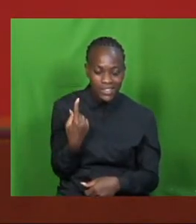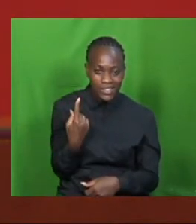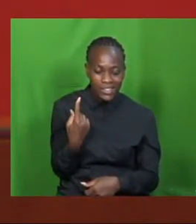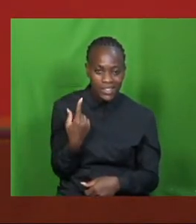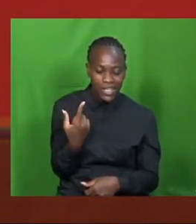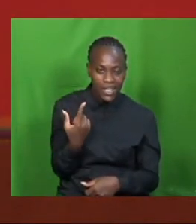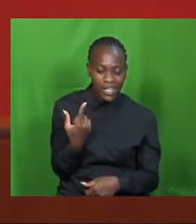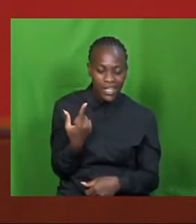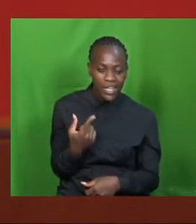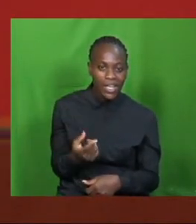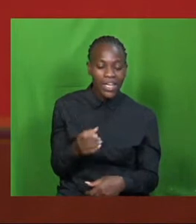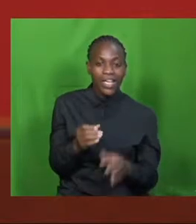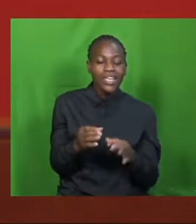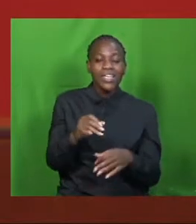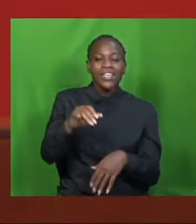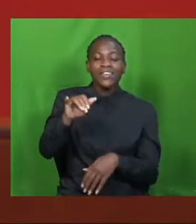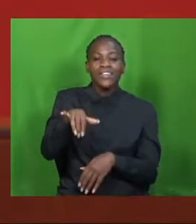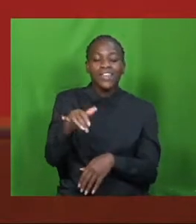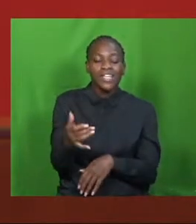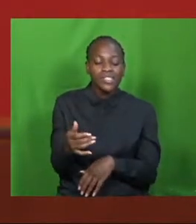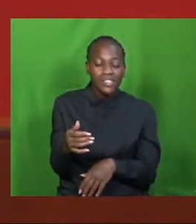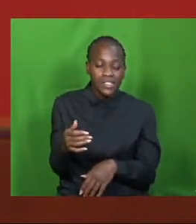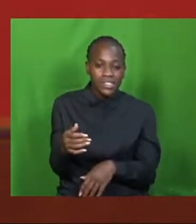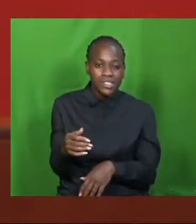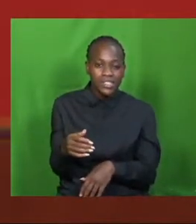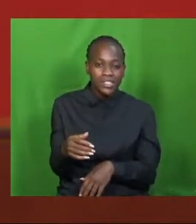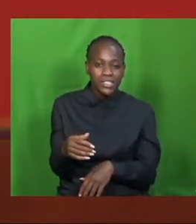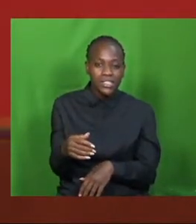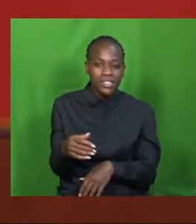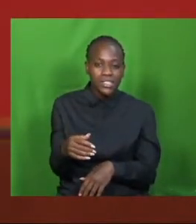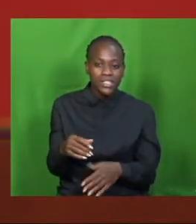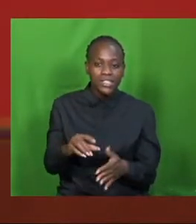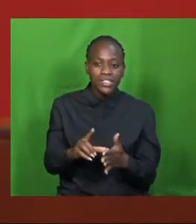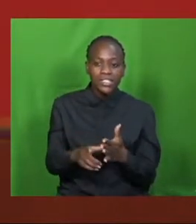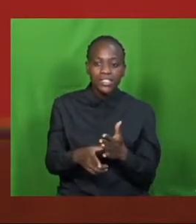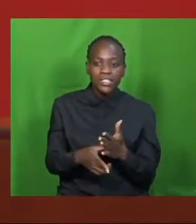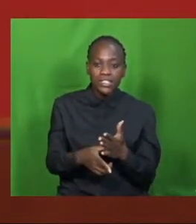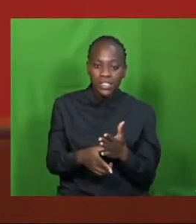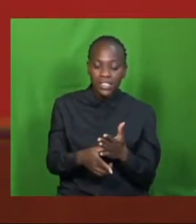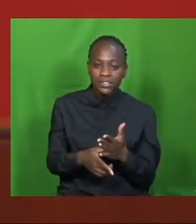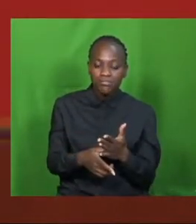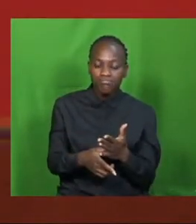As has been done. Yes, I got it. Okay, thank you, Mr. Speaker.